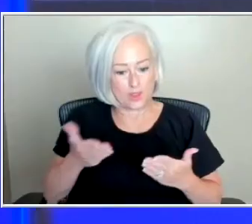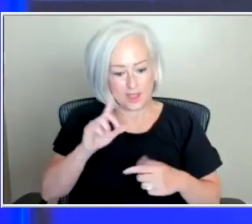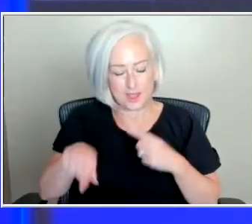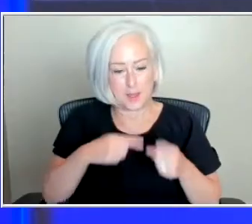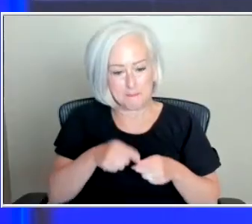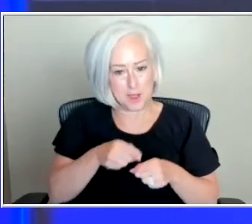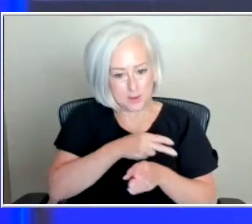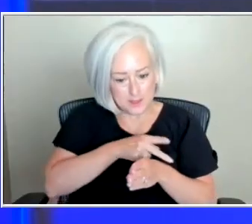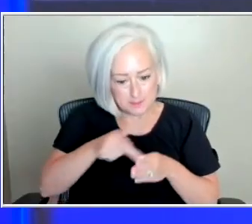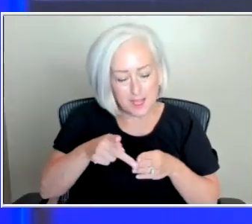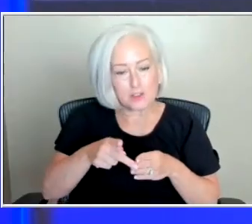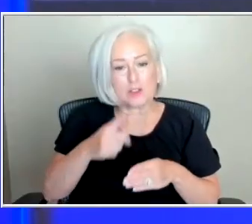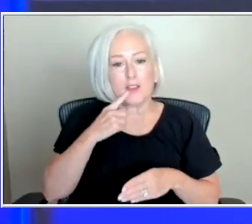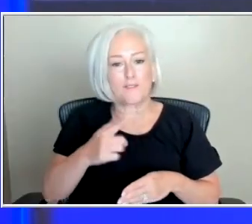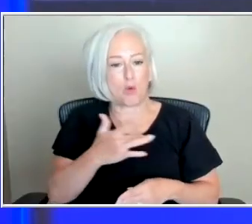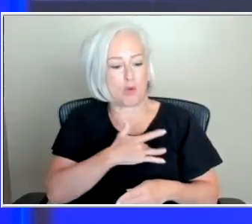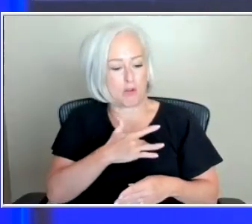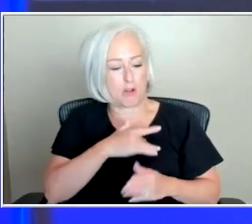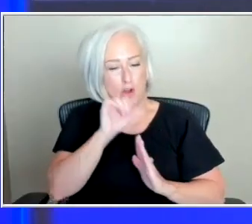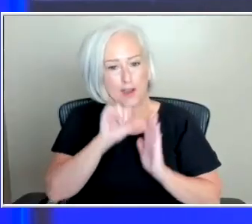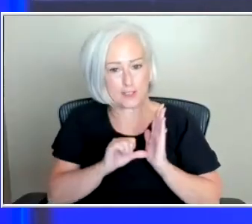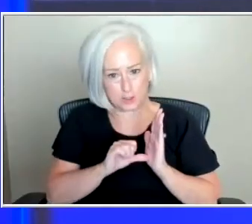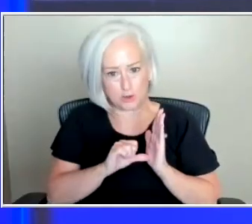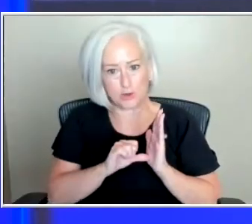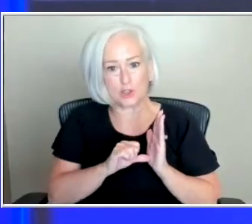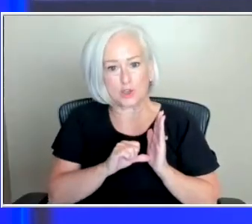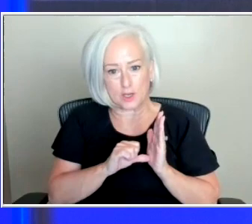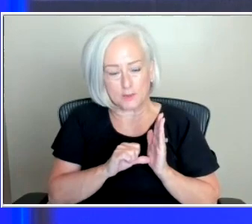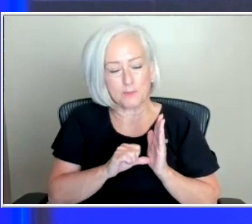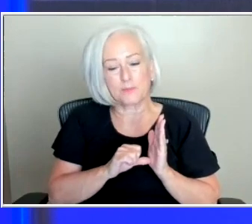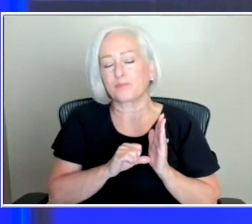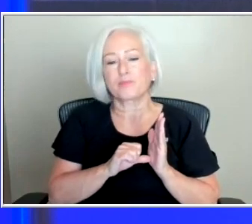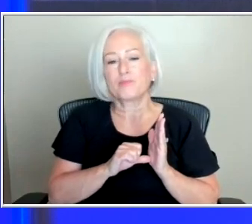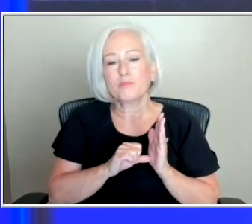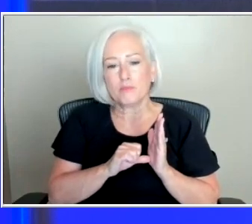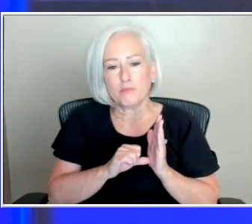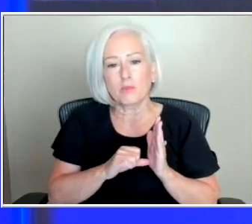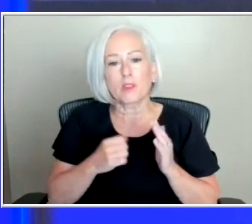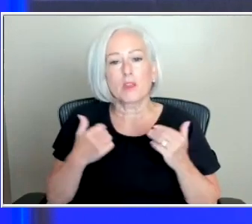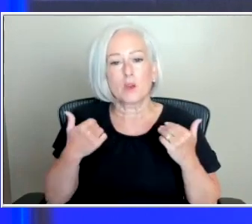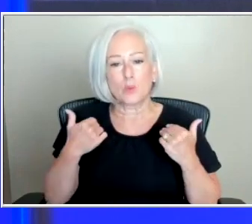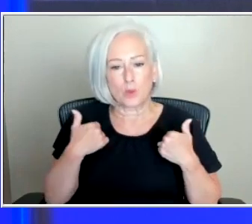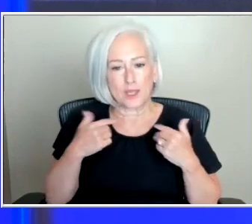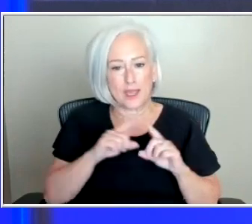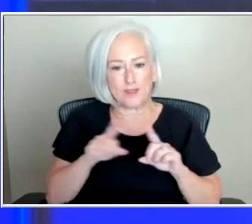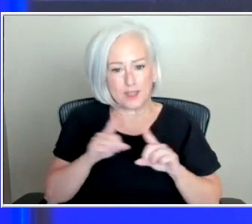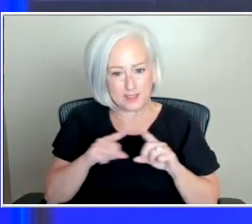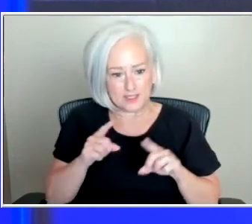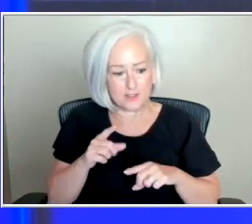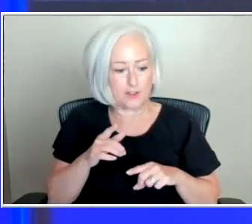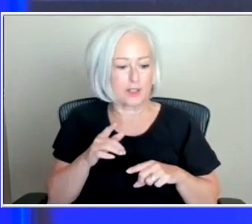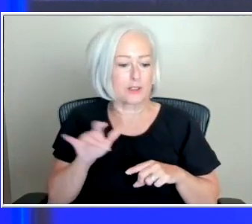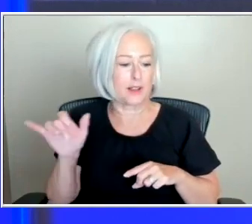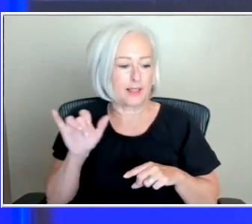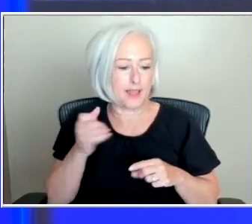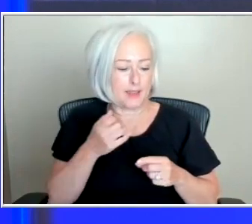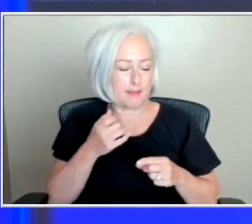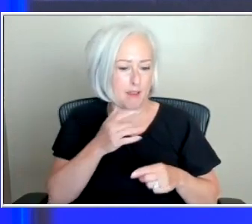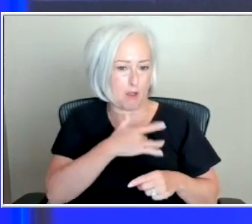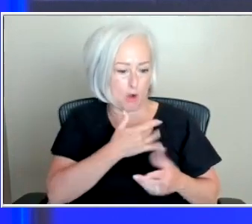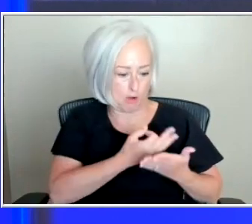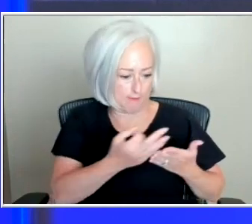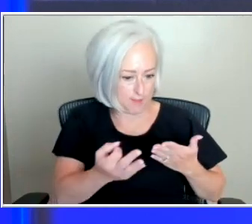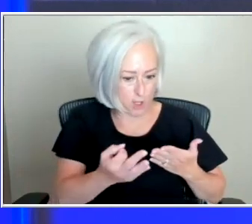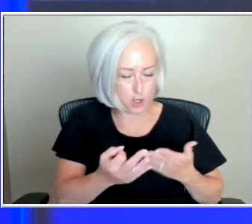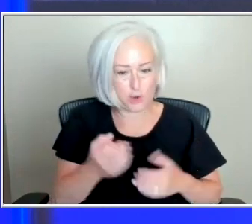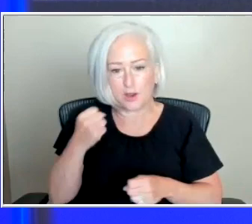cardiac surgery have really kind of merged over a number of disciplines, including heart failure, but in the structural realm, because this really